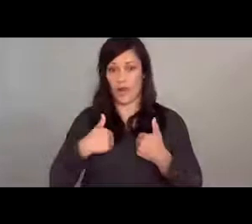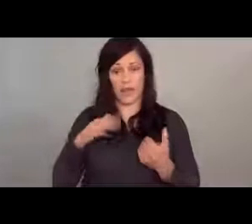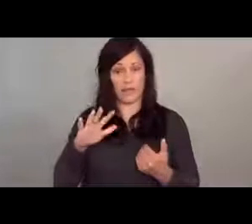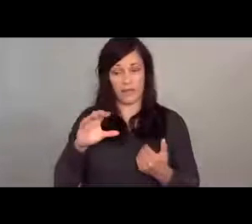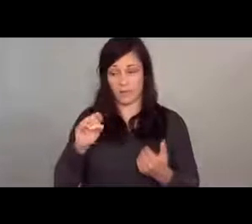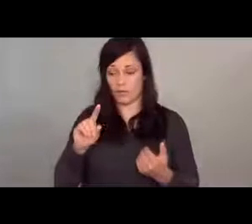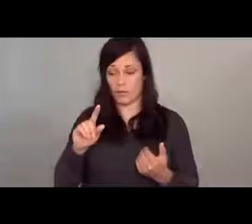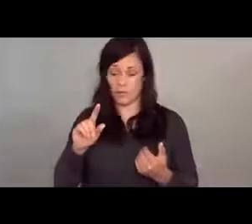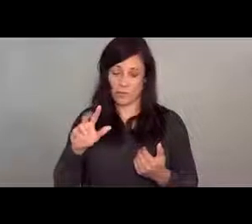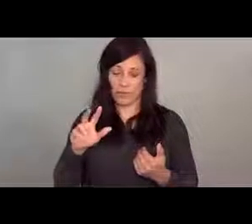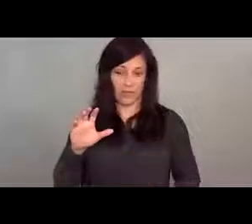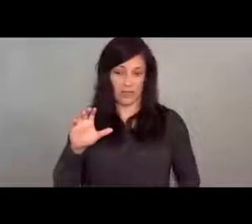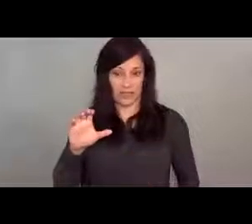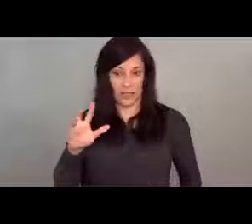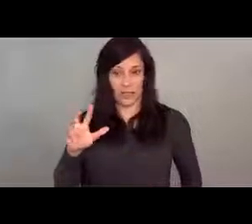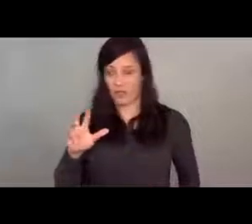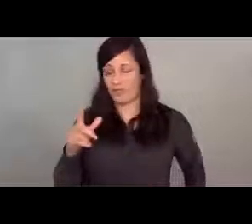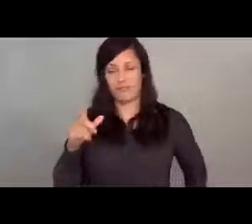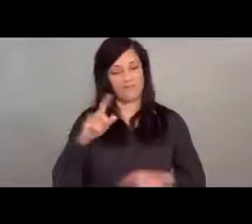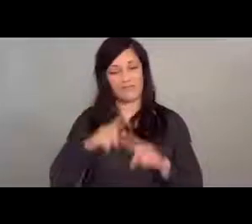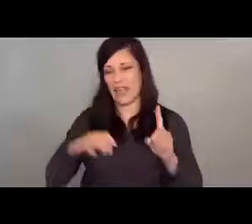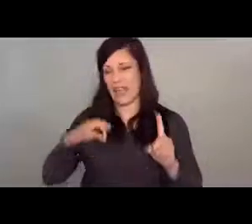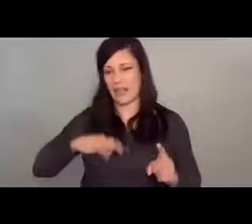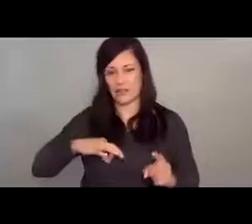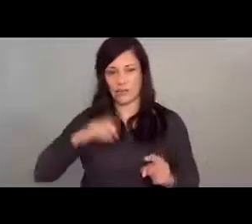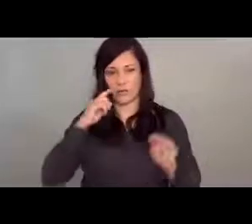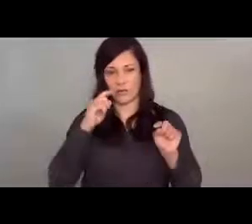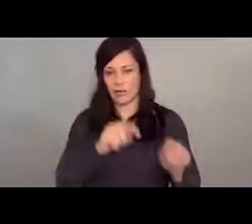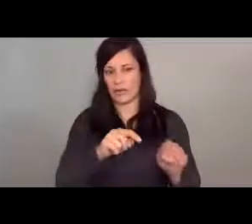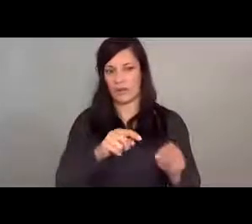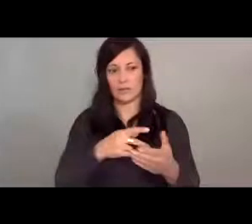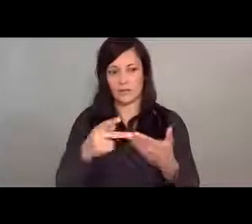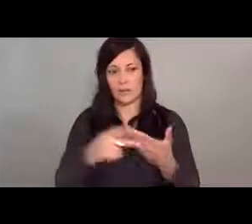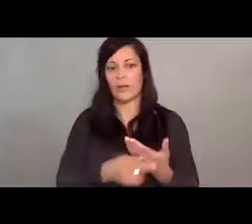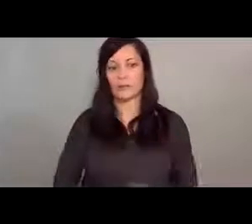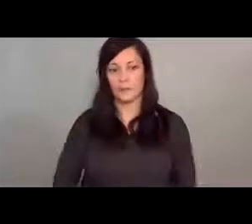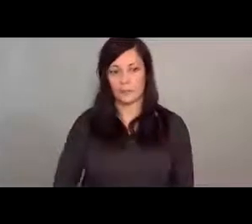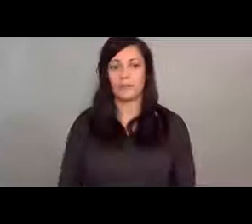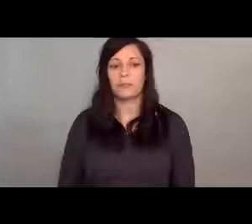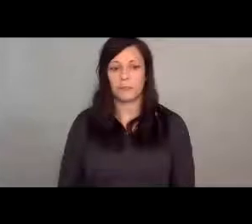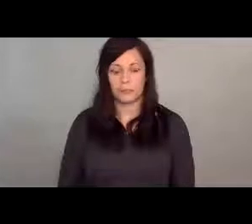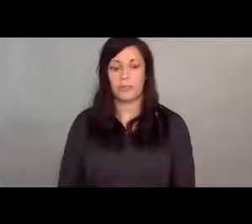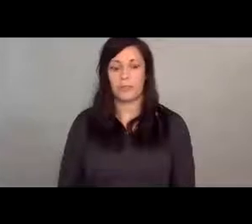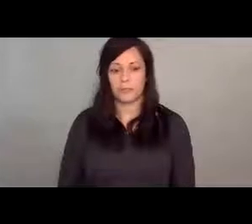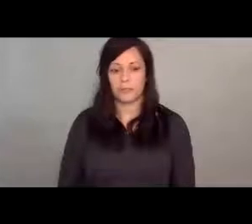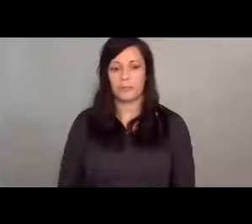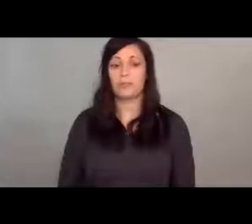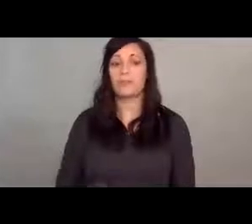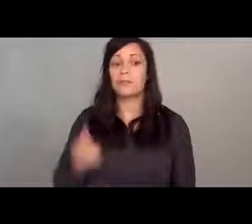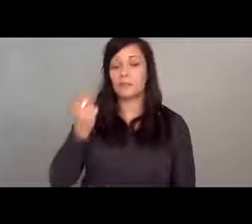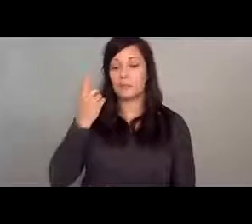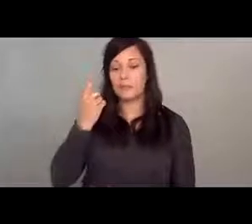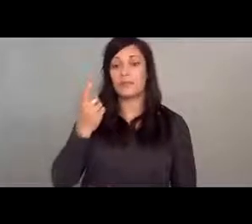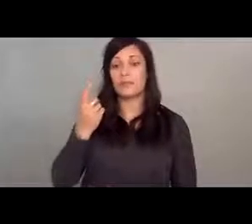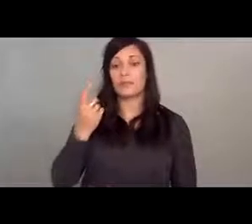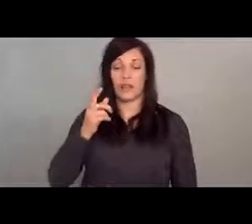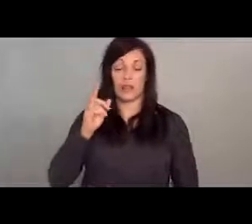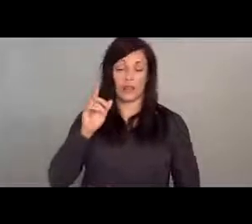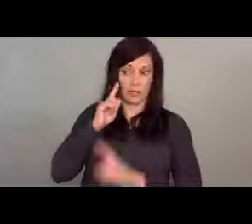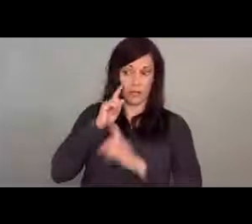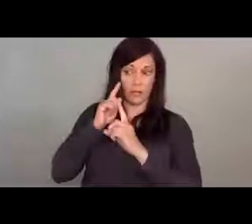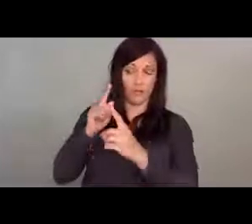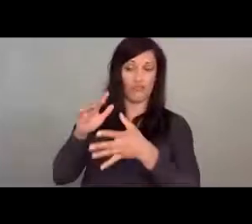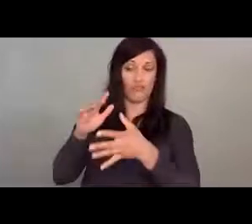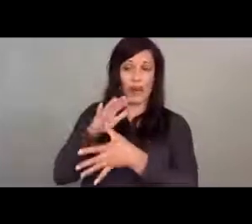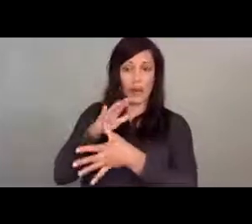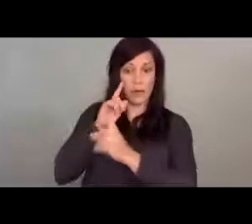eligible. So please note that the applicant organization's primary mission must align with at least